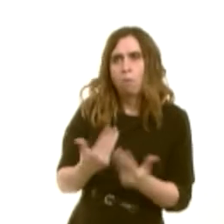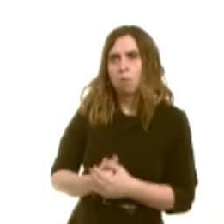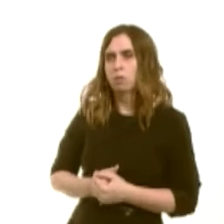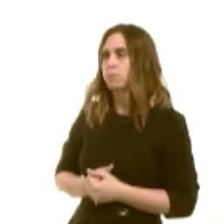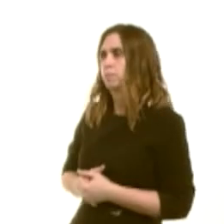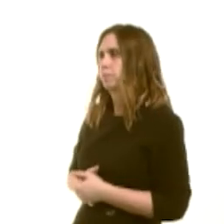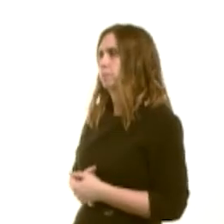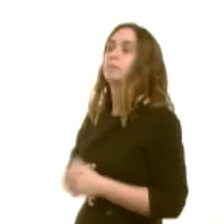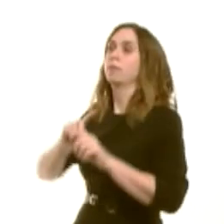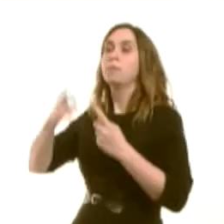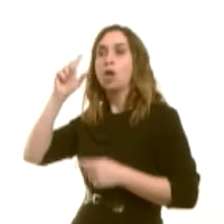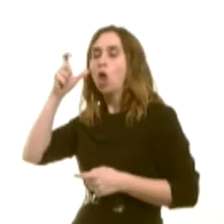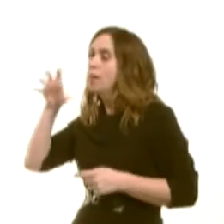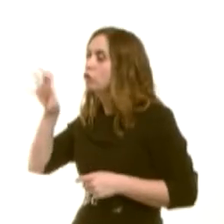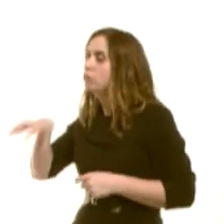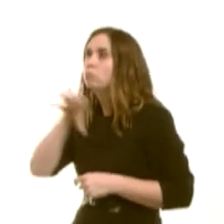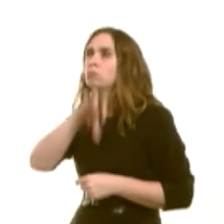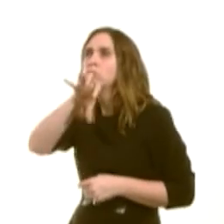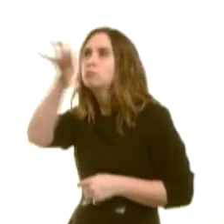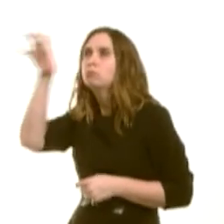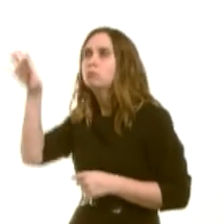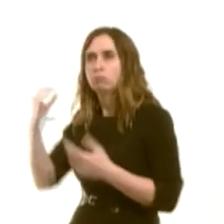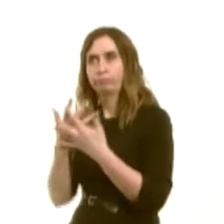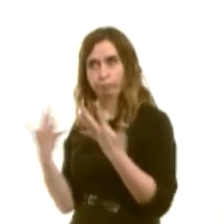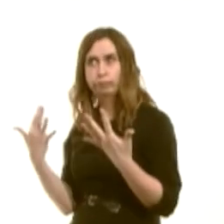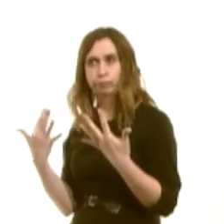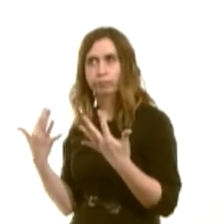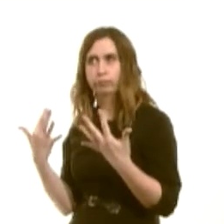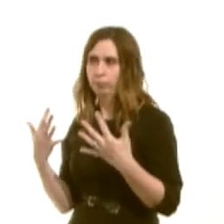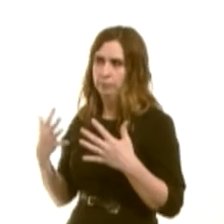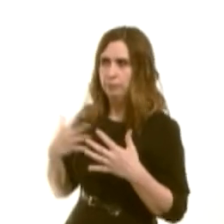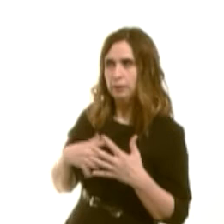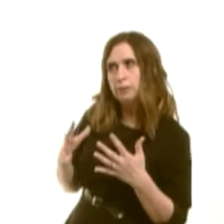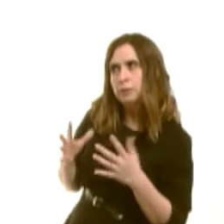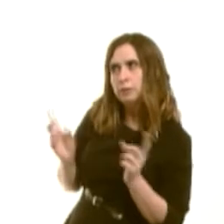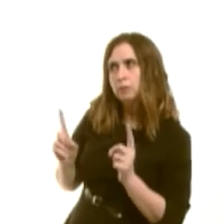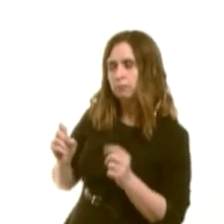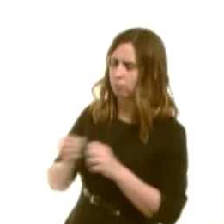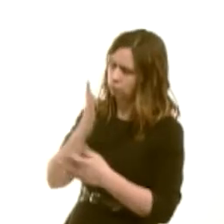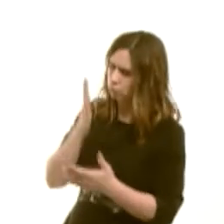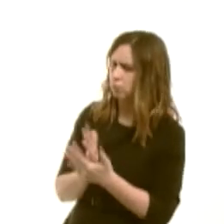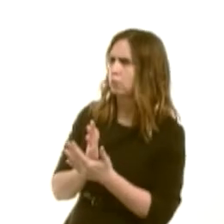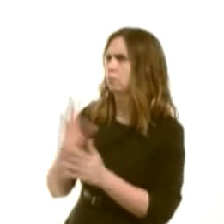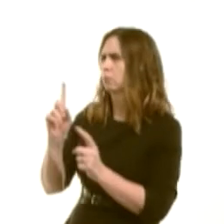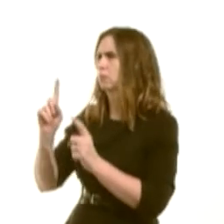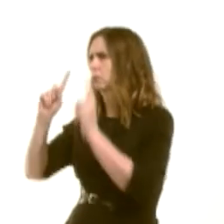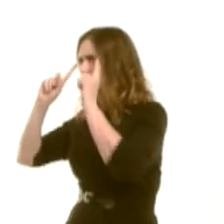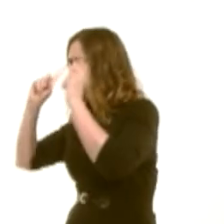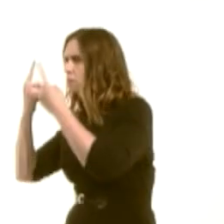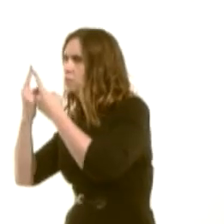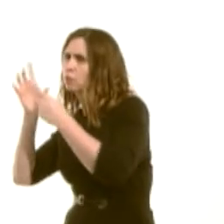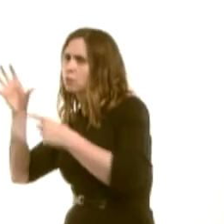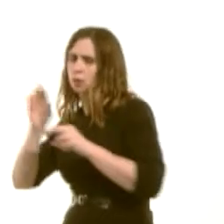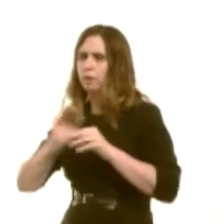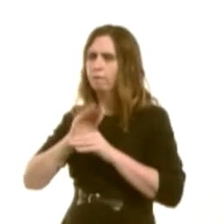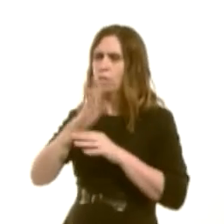happened in several colleges, which is the aim to ensure that there is integration happening between the further